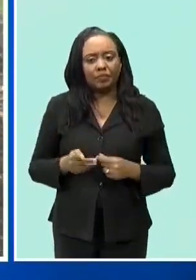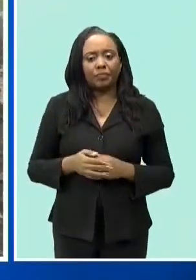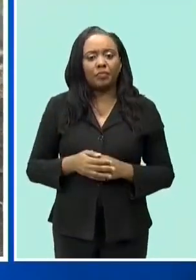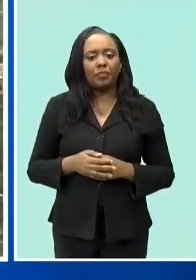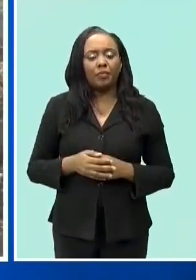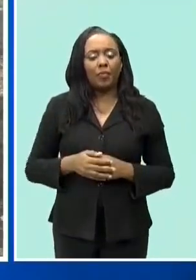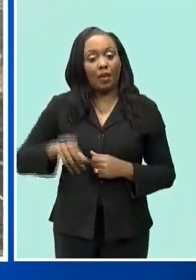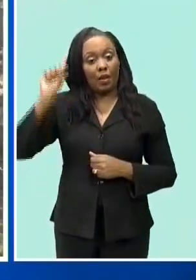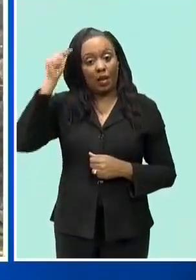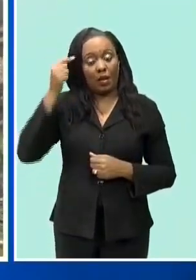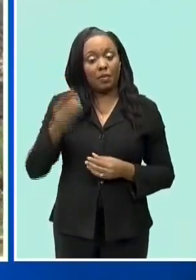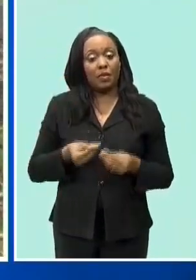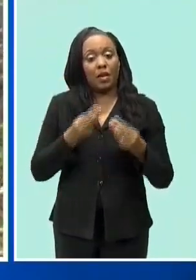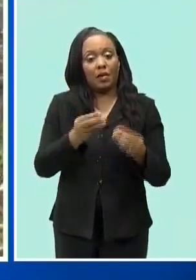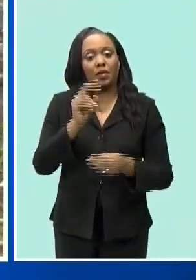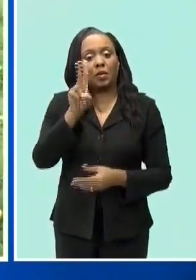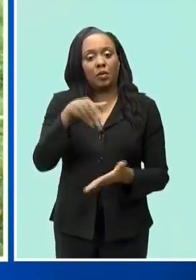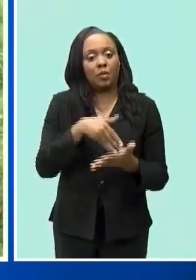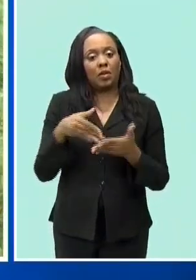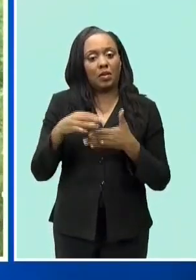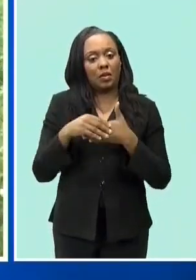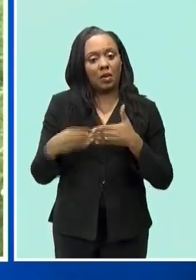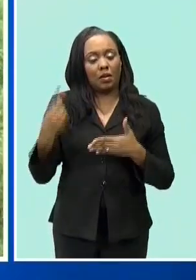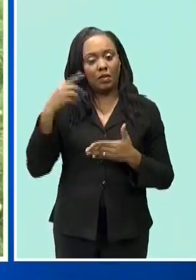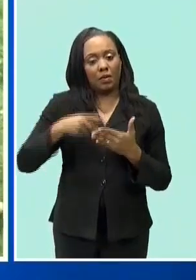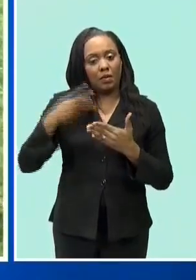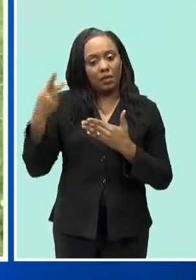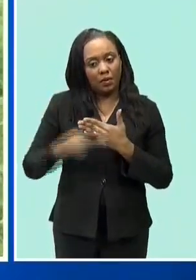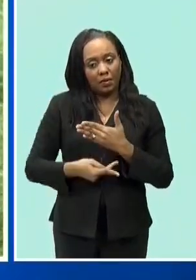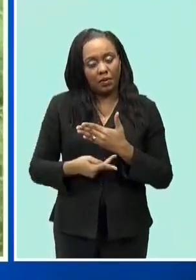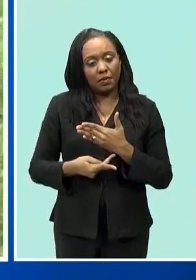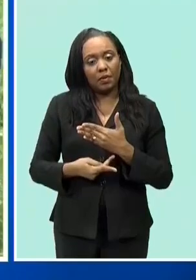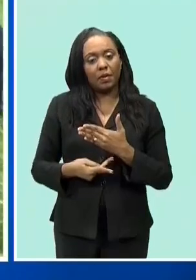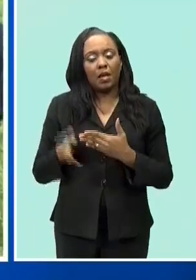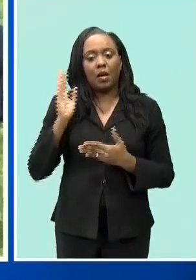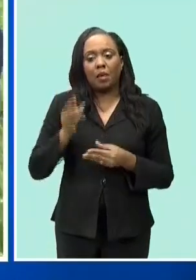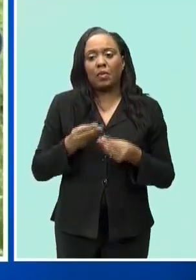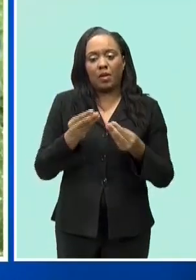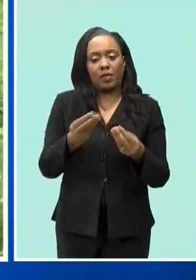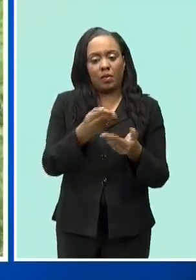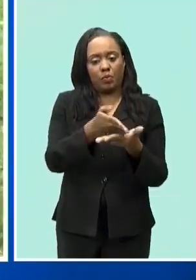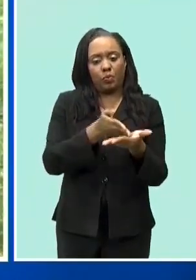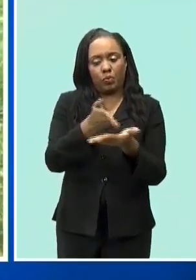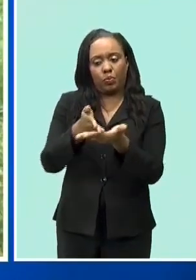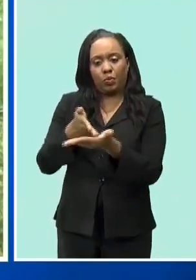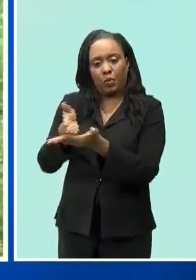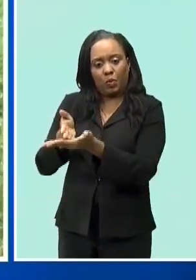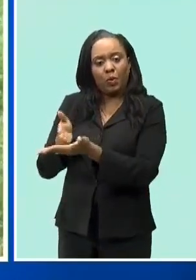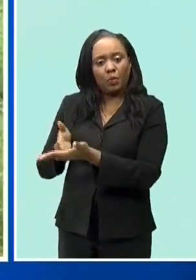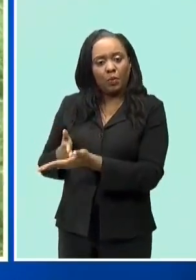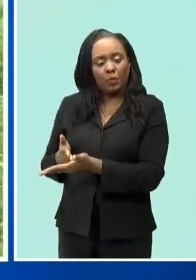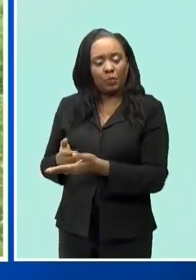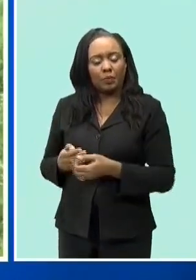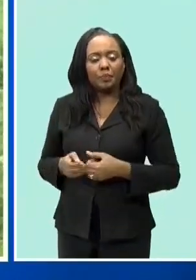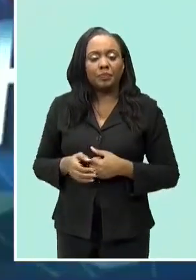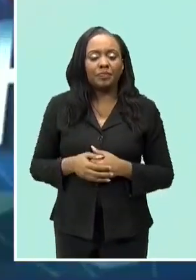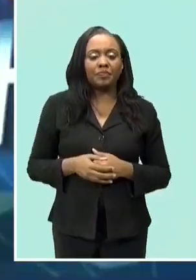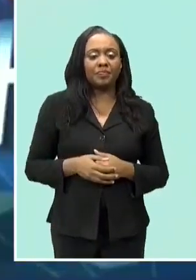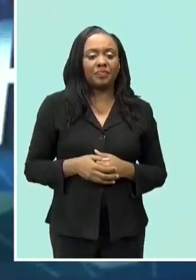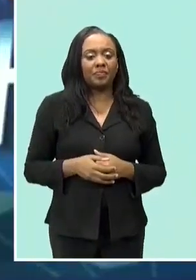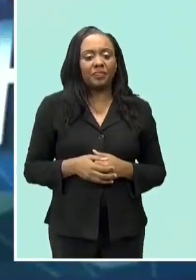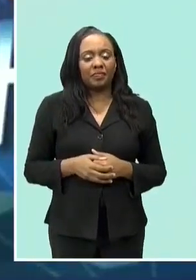which Director of the BADMC, Peter Chase, says will be received in tranches. Sharika Griffith, CBC